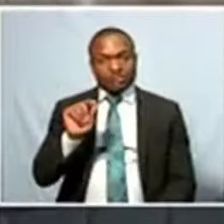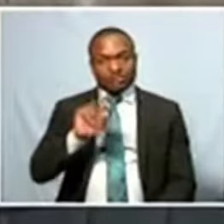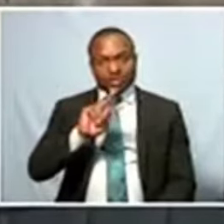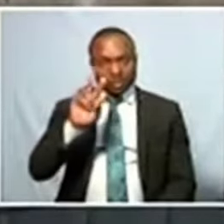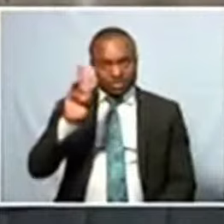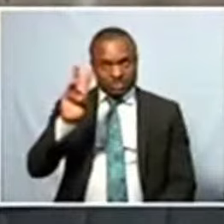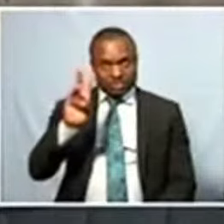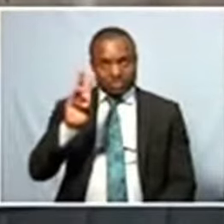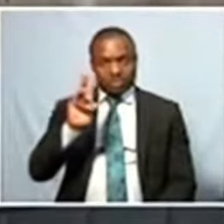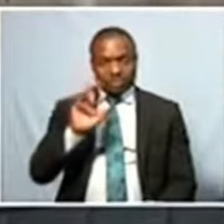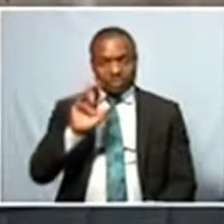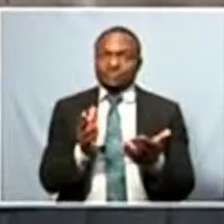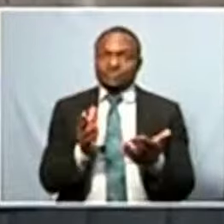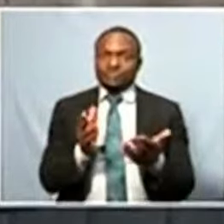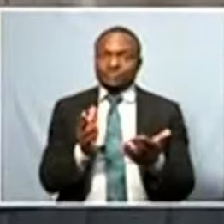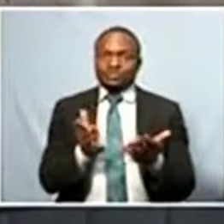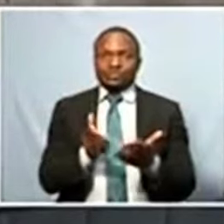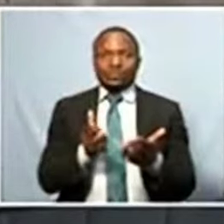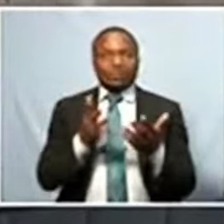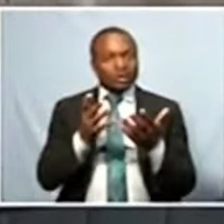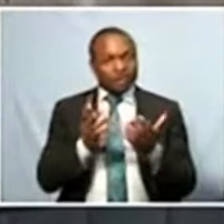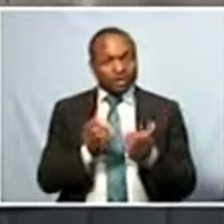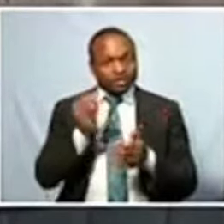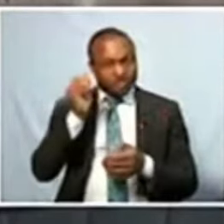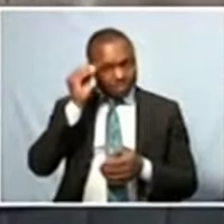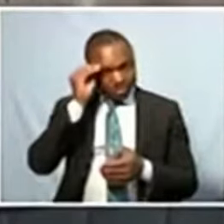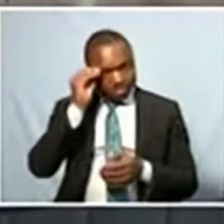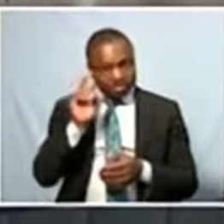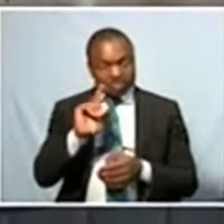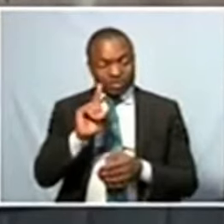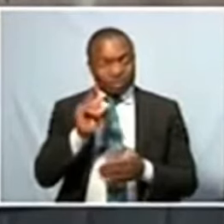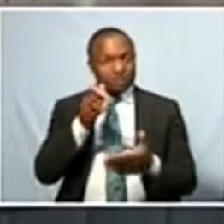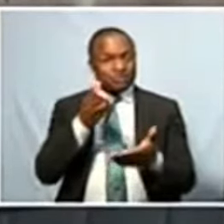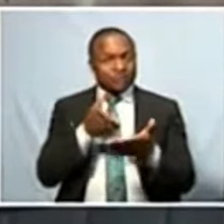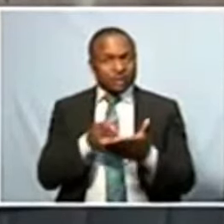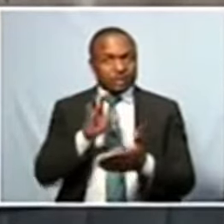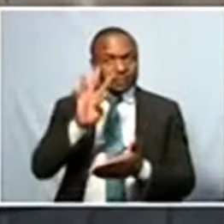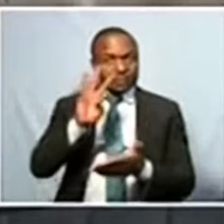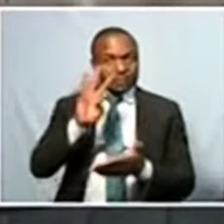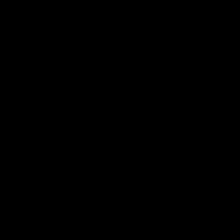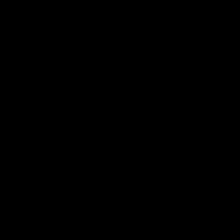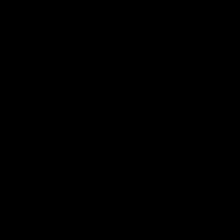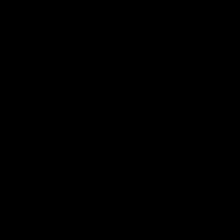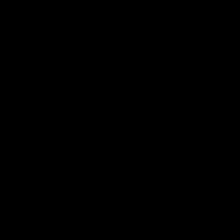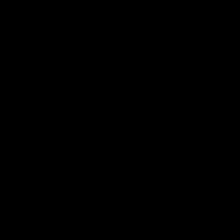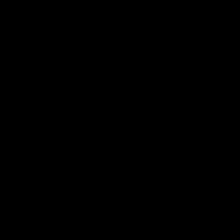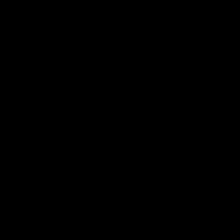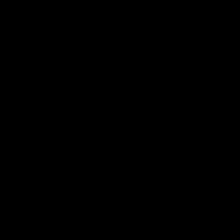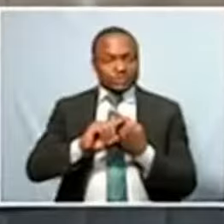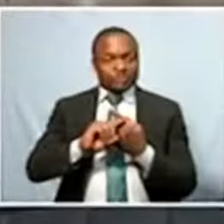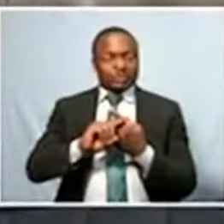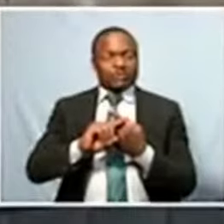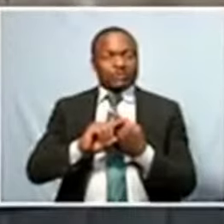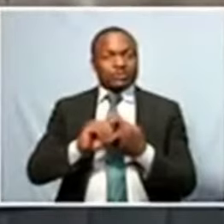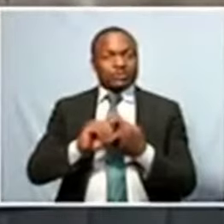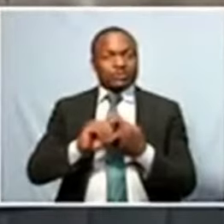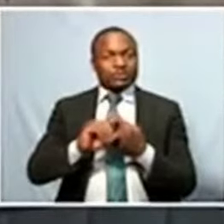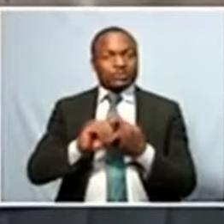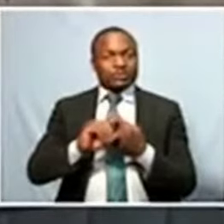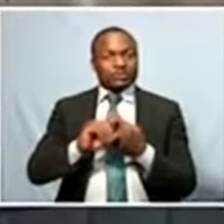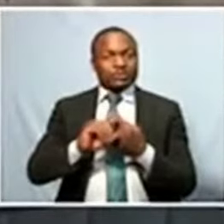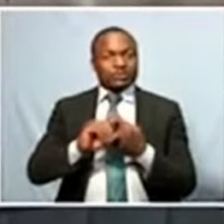2026, it's got no allocation. I would like to find out where this 4 million plus, because we don't